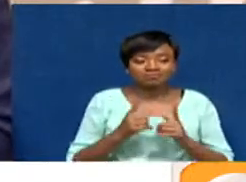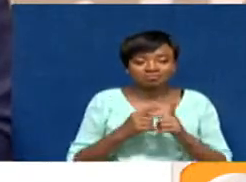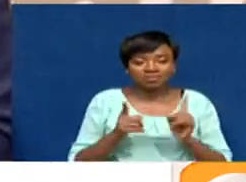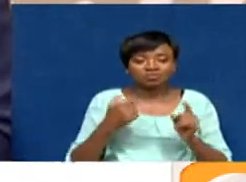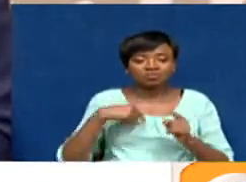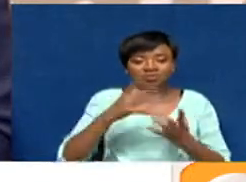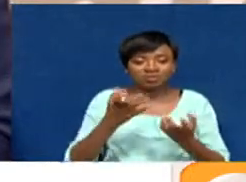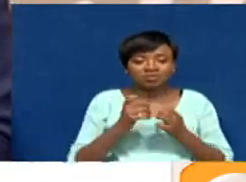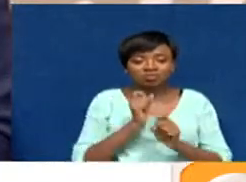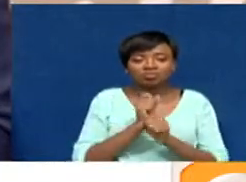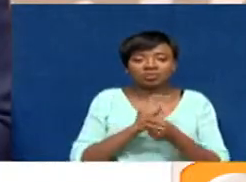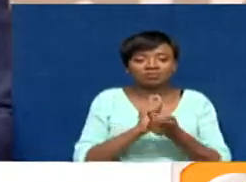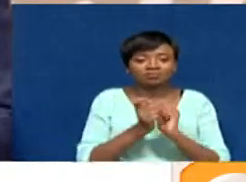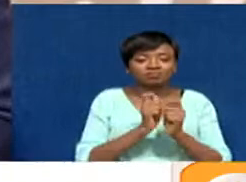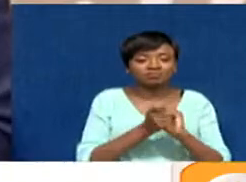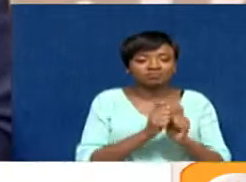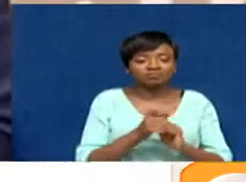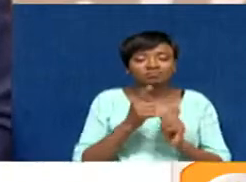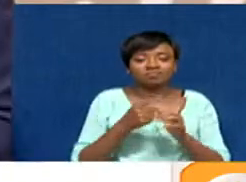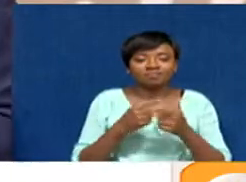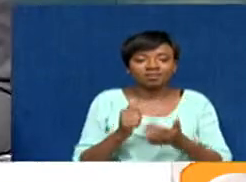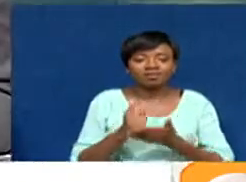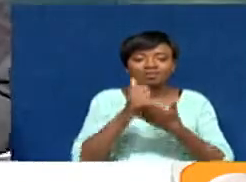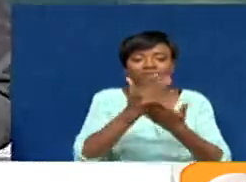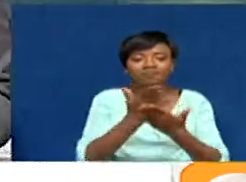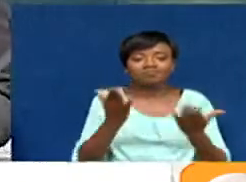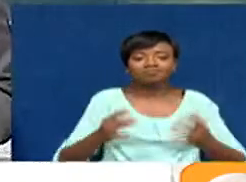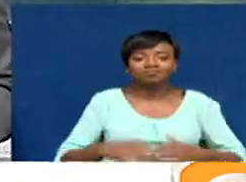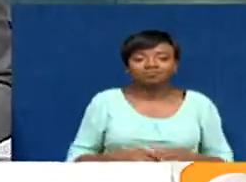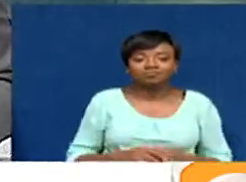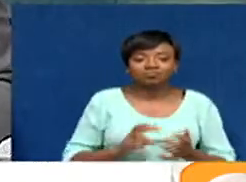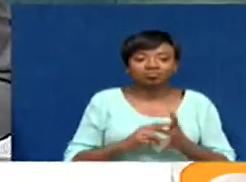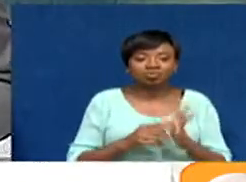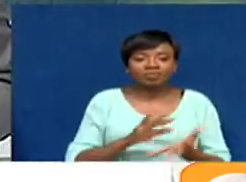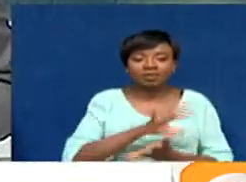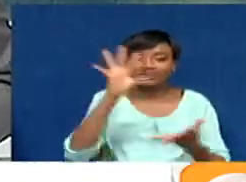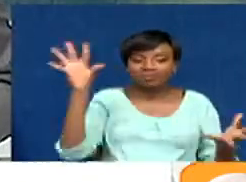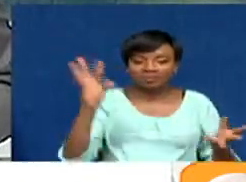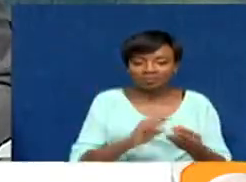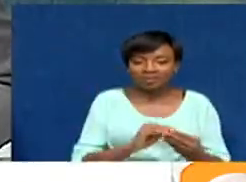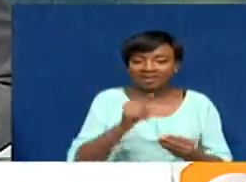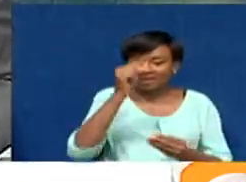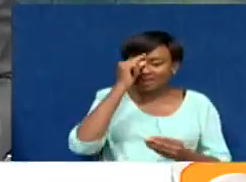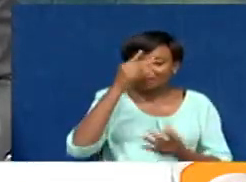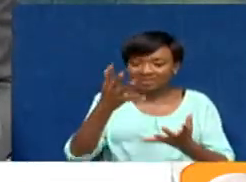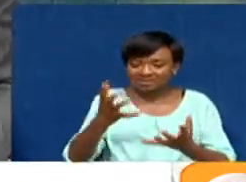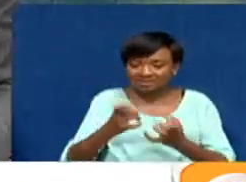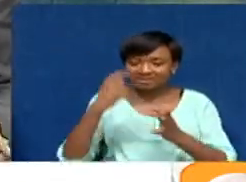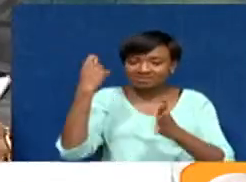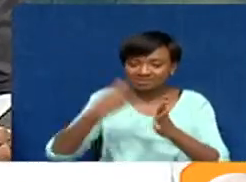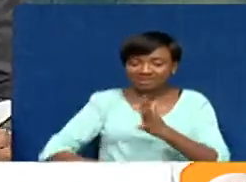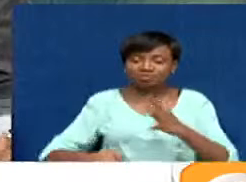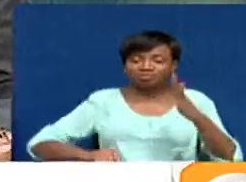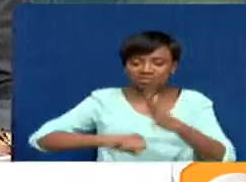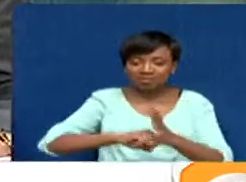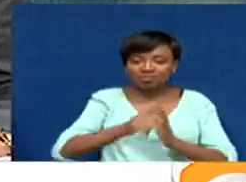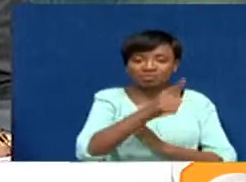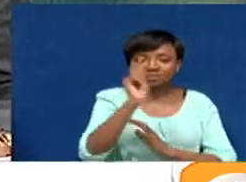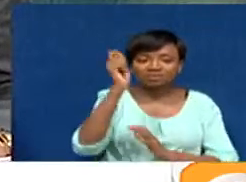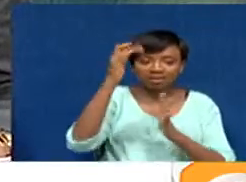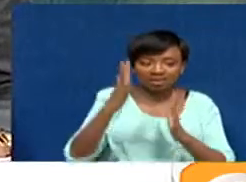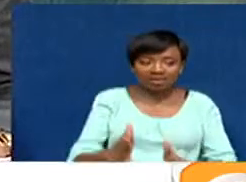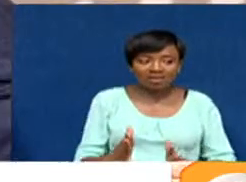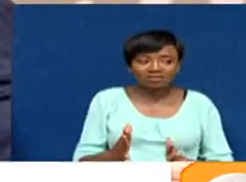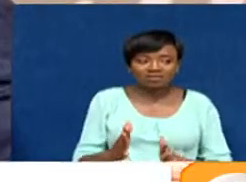reap those benefits later. It's tough. And in a nutshell, so you, government needs the taxes to cushion Kenyans with a subsidy?